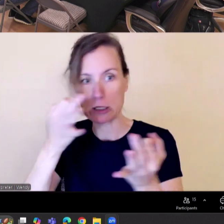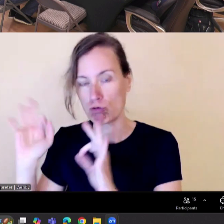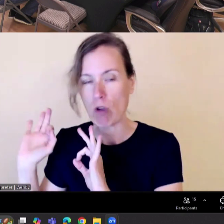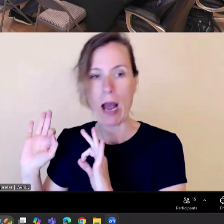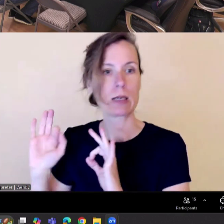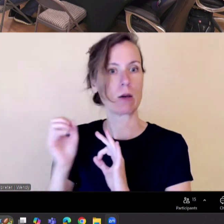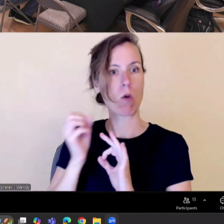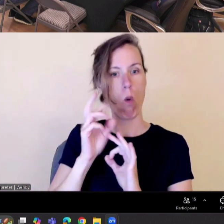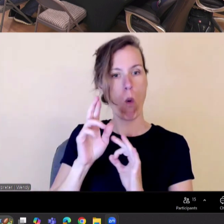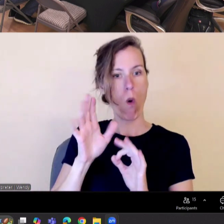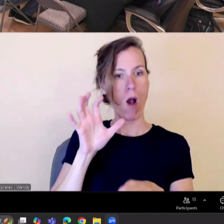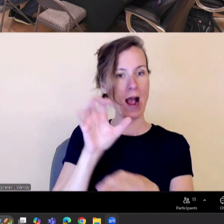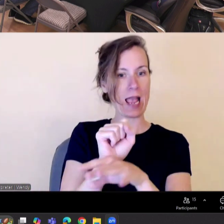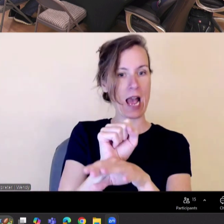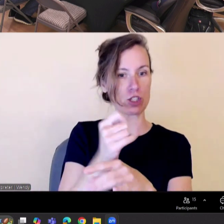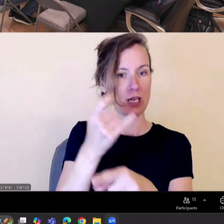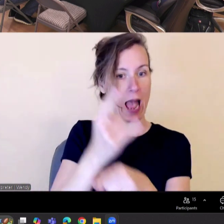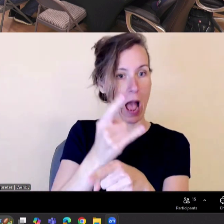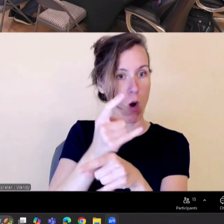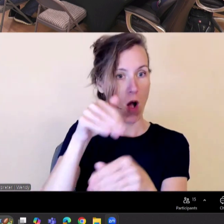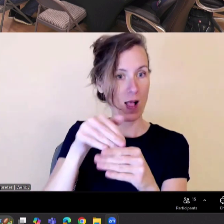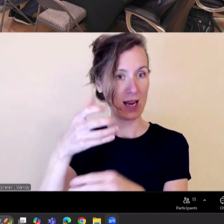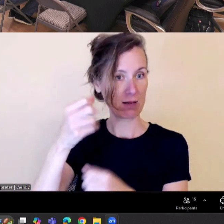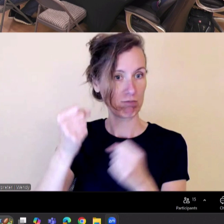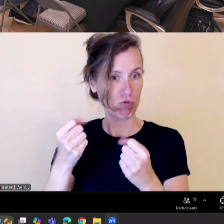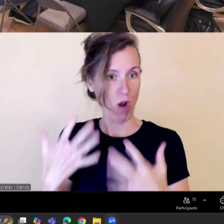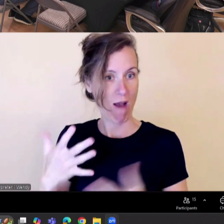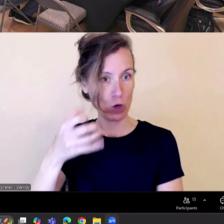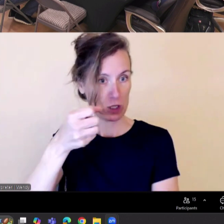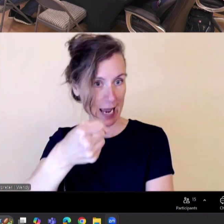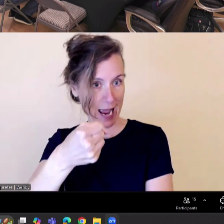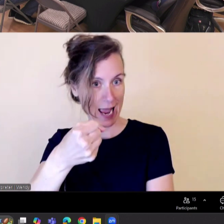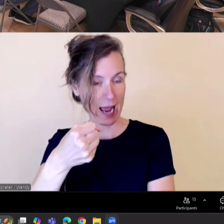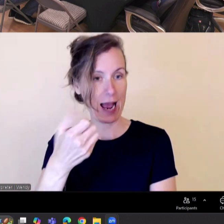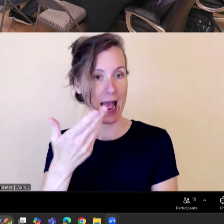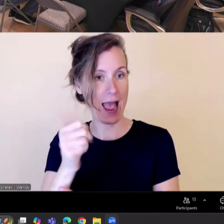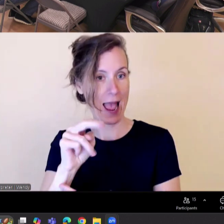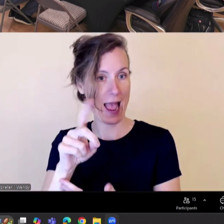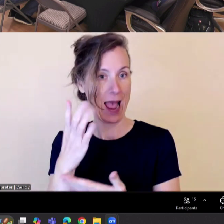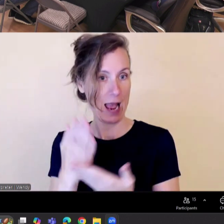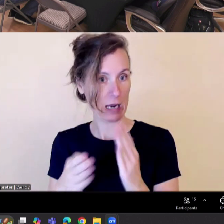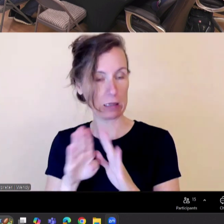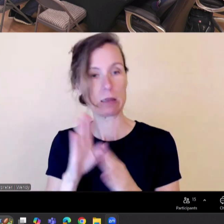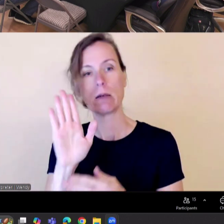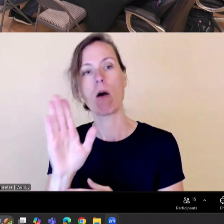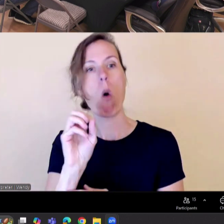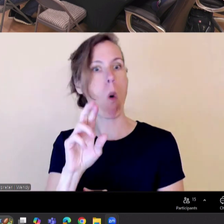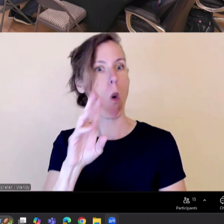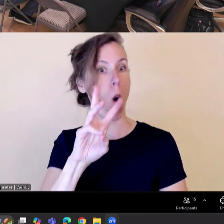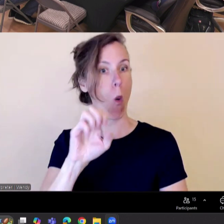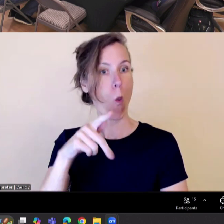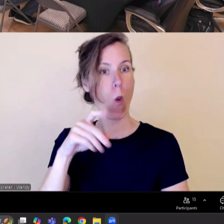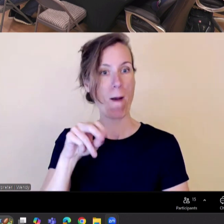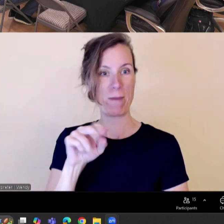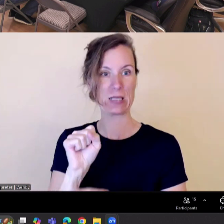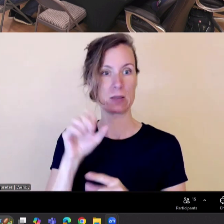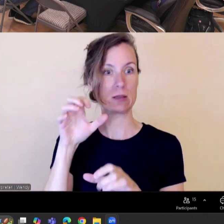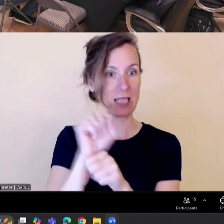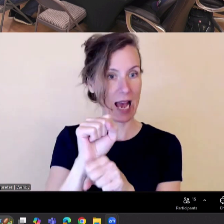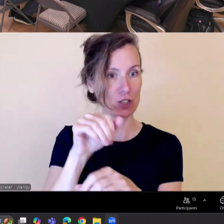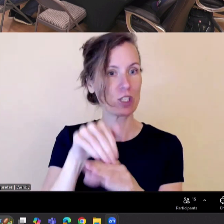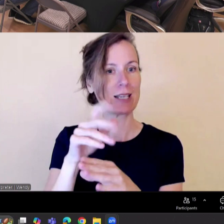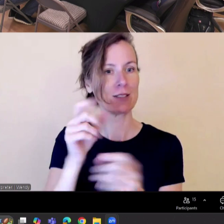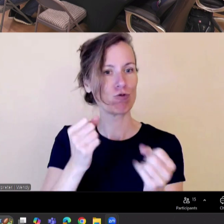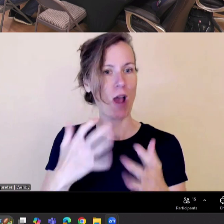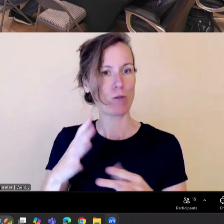or even weapons in their hands. So the use of the automated enforcement is